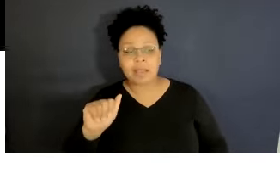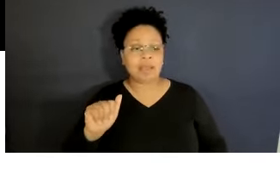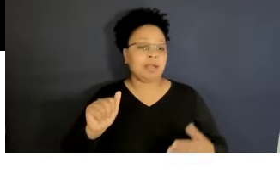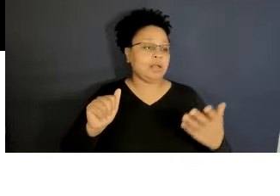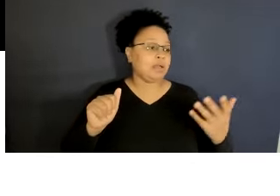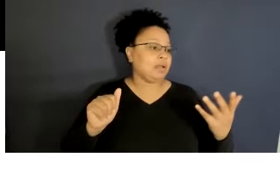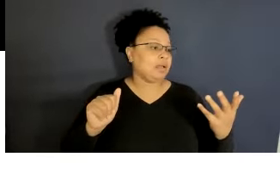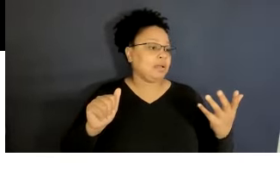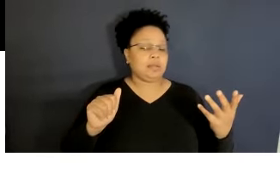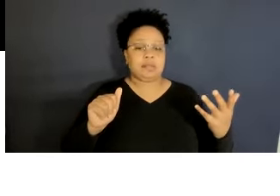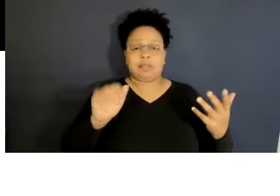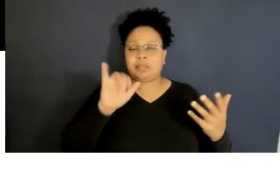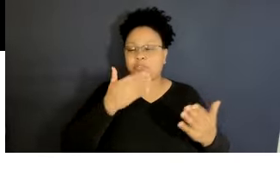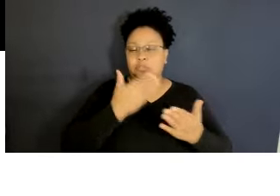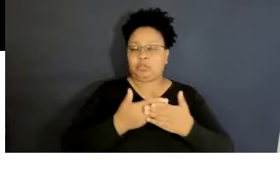to start.